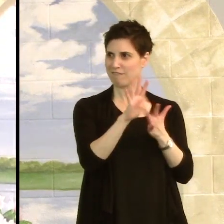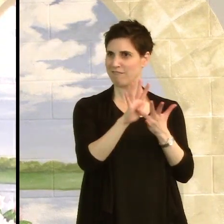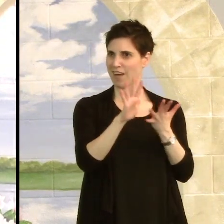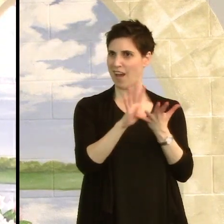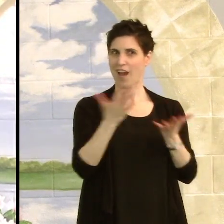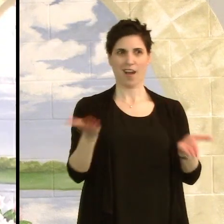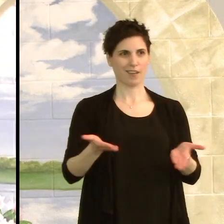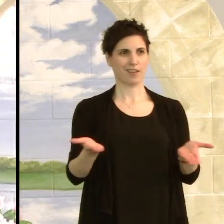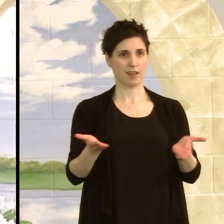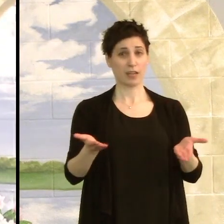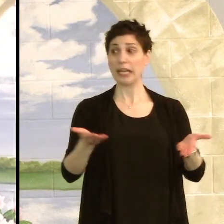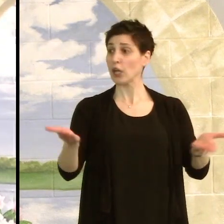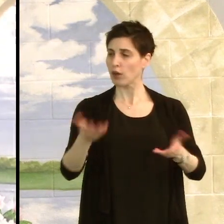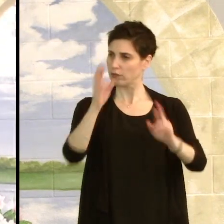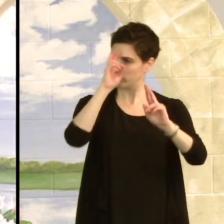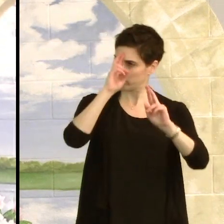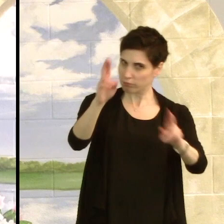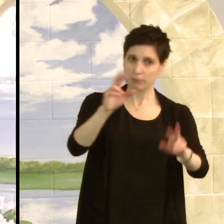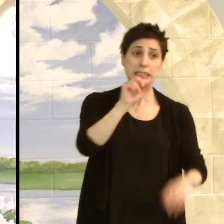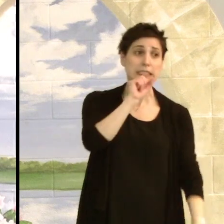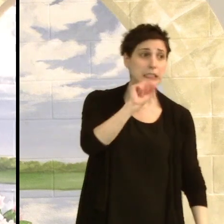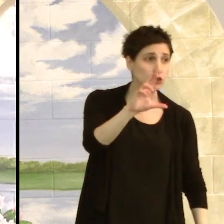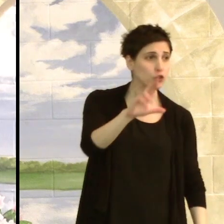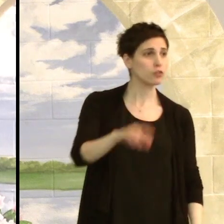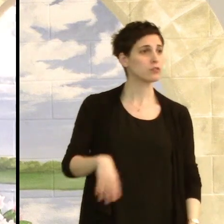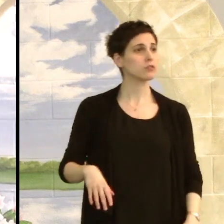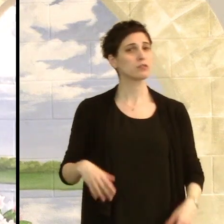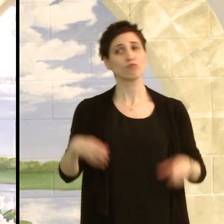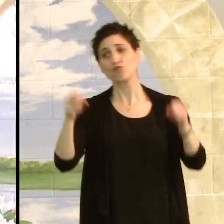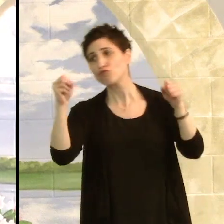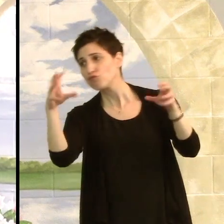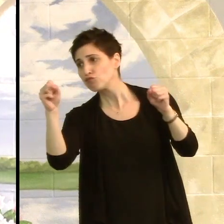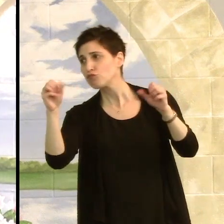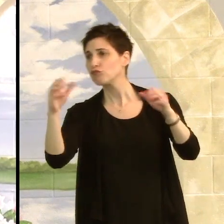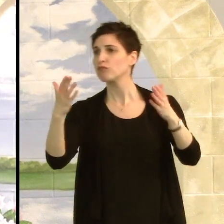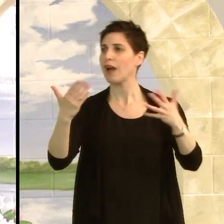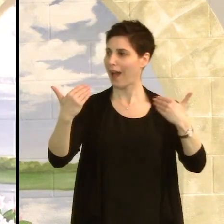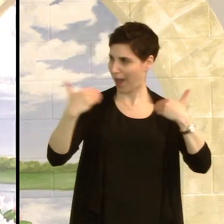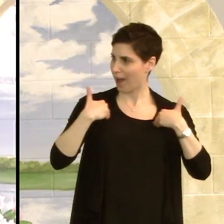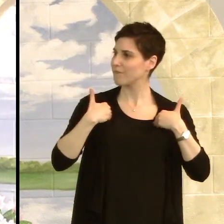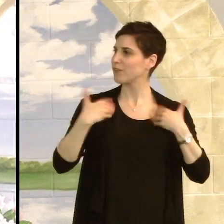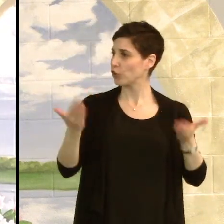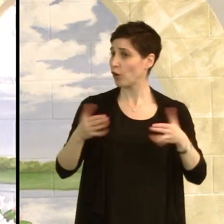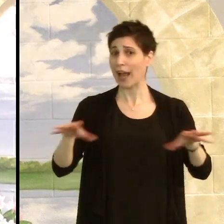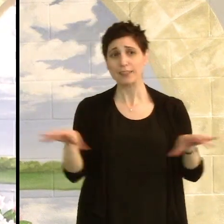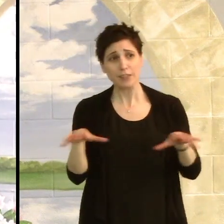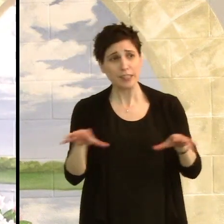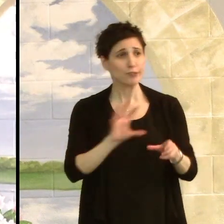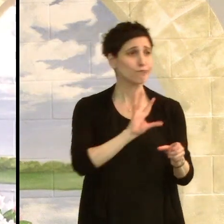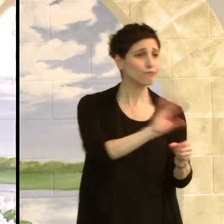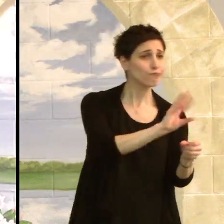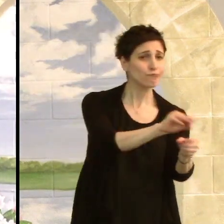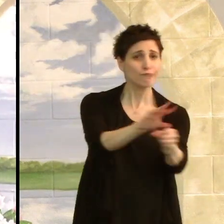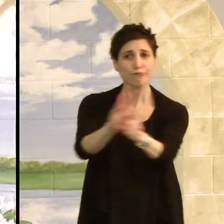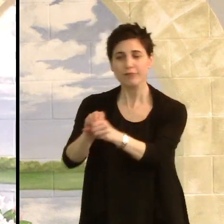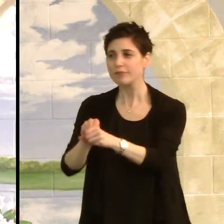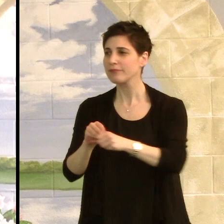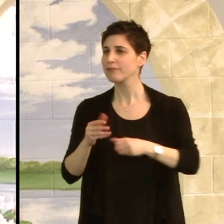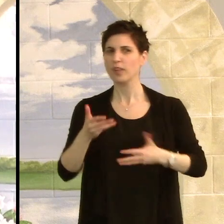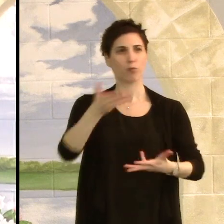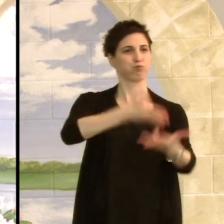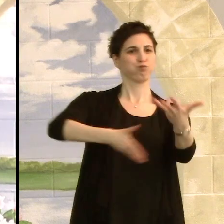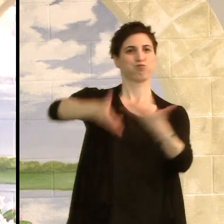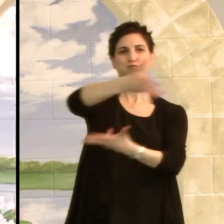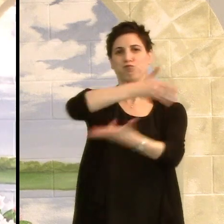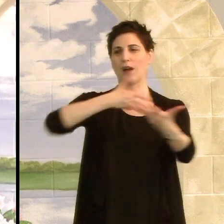Respect for Seniors and Communication Plus. Lots of activities and a vibrant